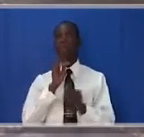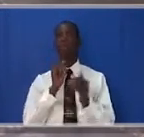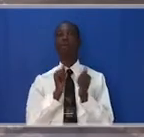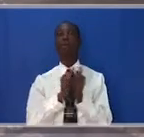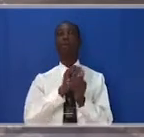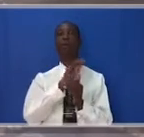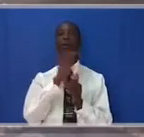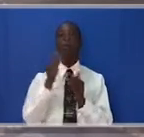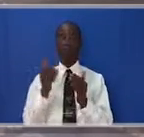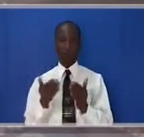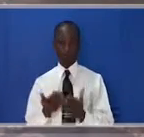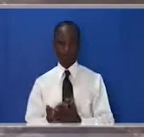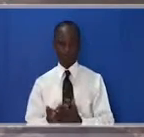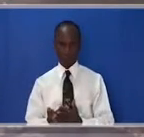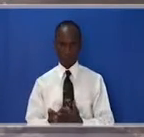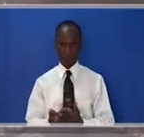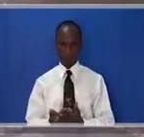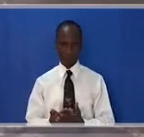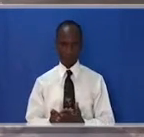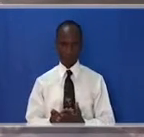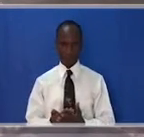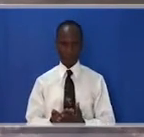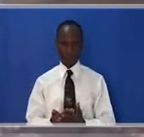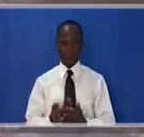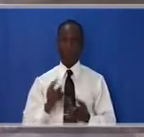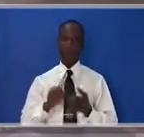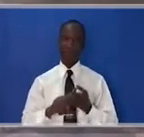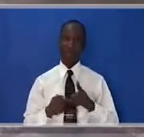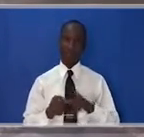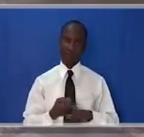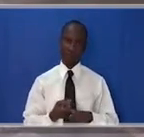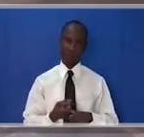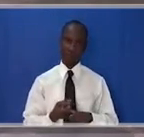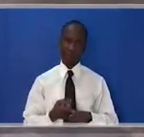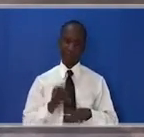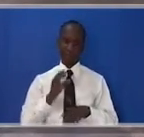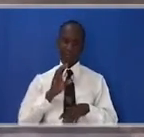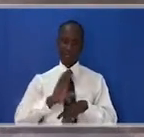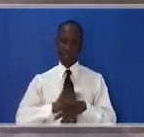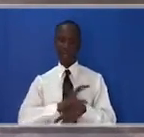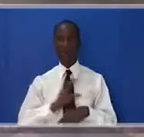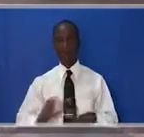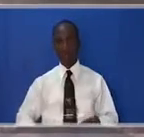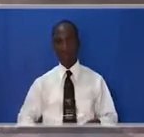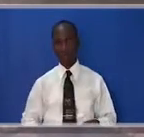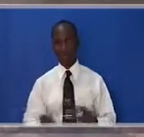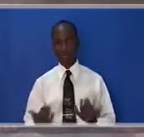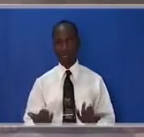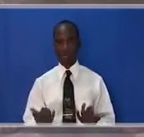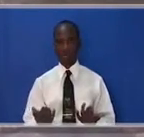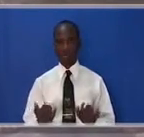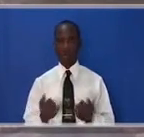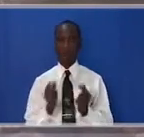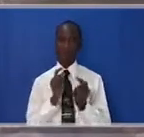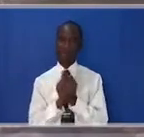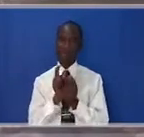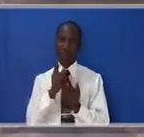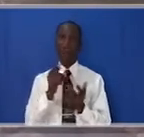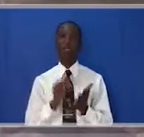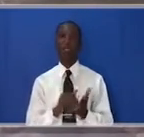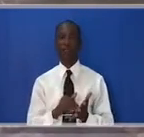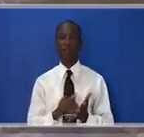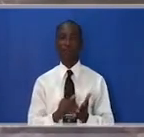ne yetiefo nyina adofunum Church of Christ ene yasan ene odi nhyemu